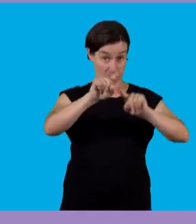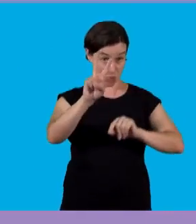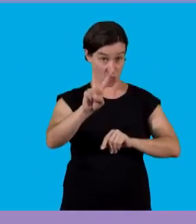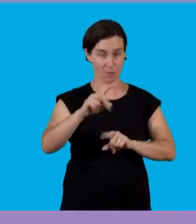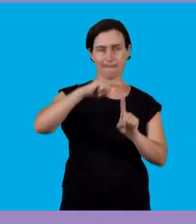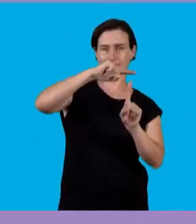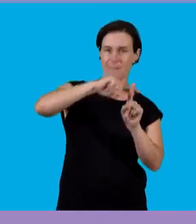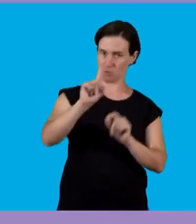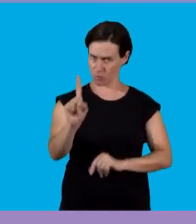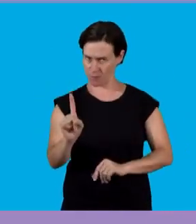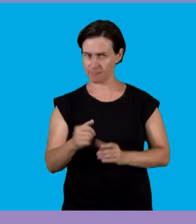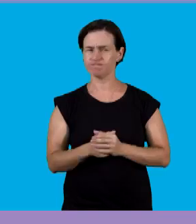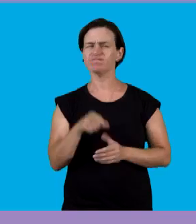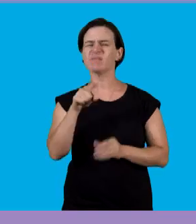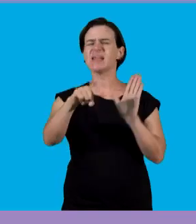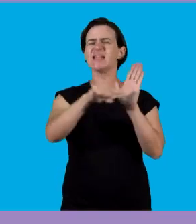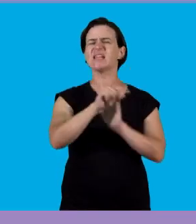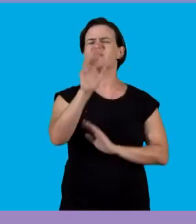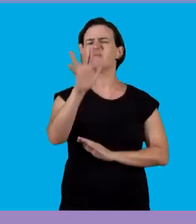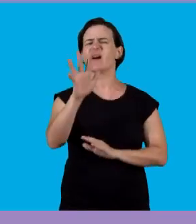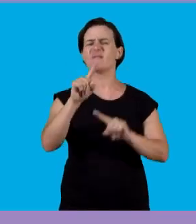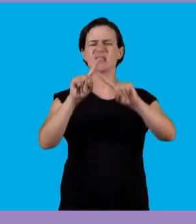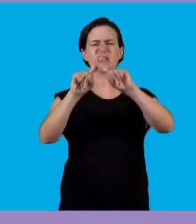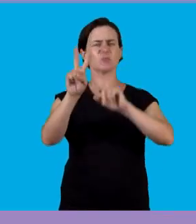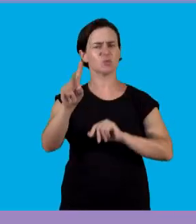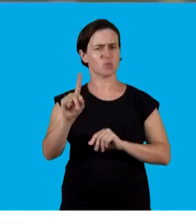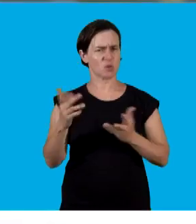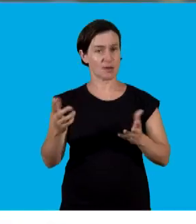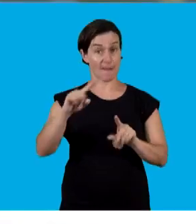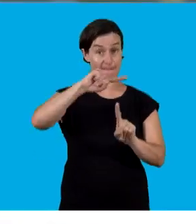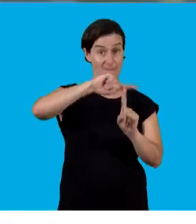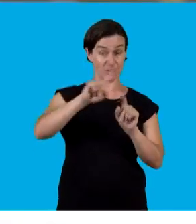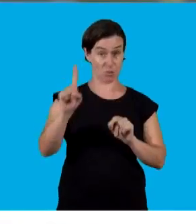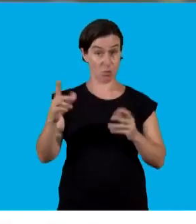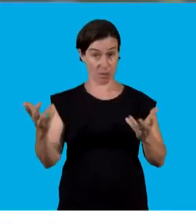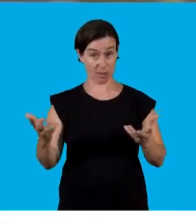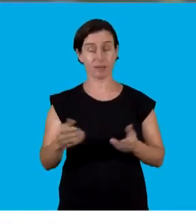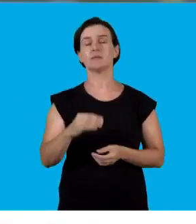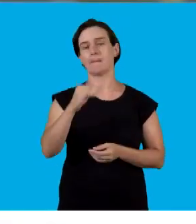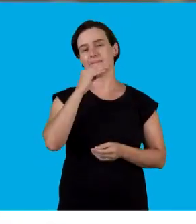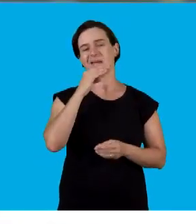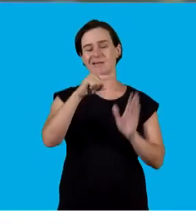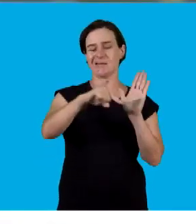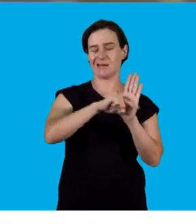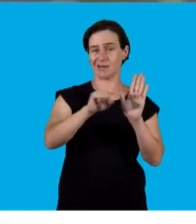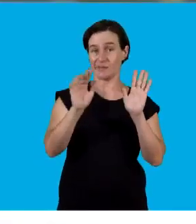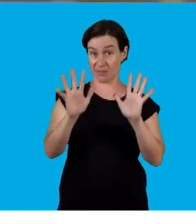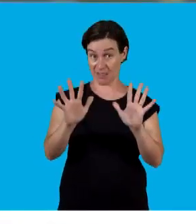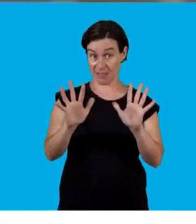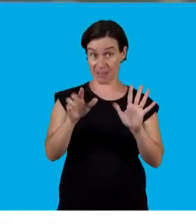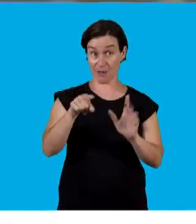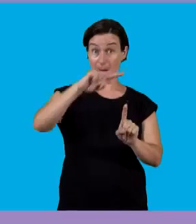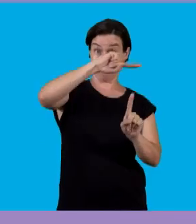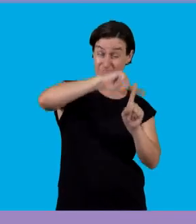1. So what is negative 5 multiplied by 2? Yes, that gives us an answer of a negative 10. And when we